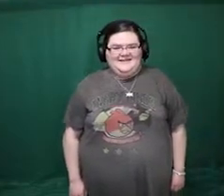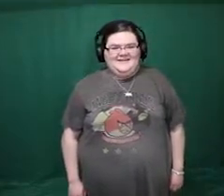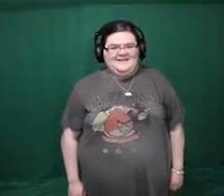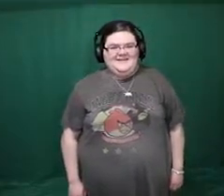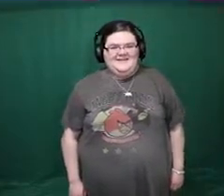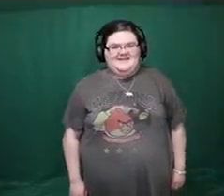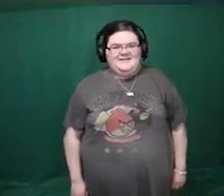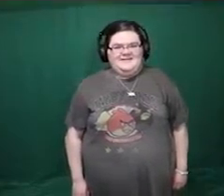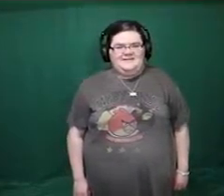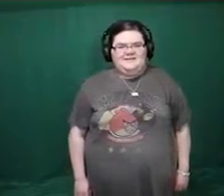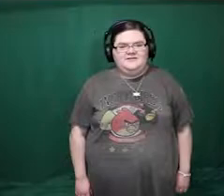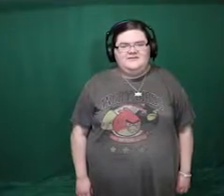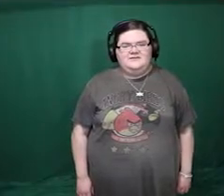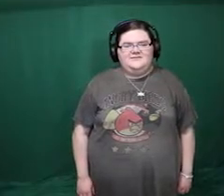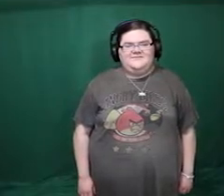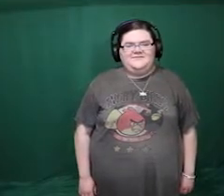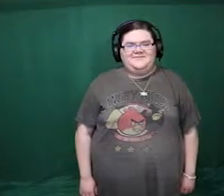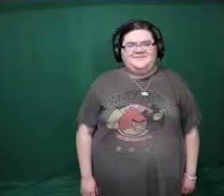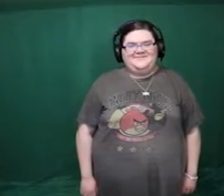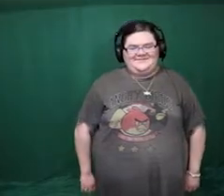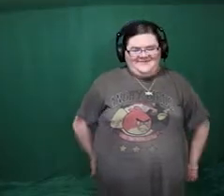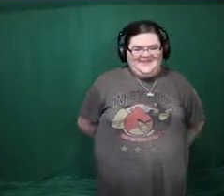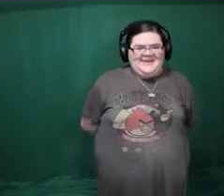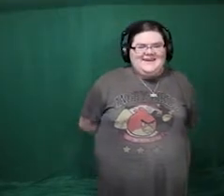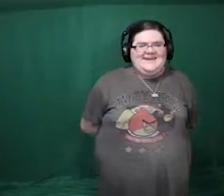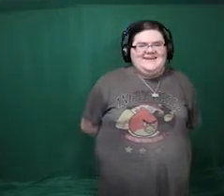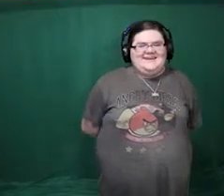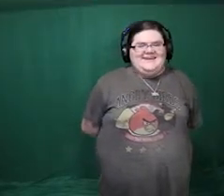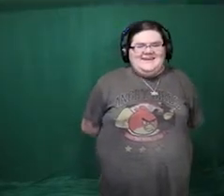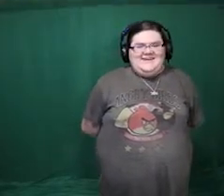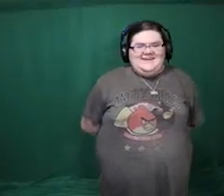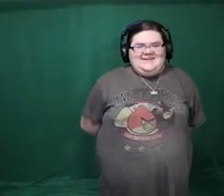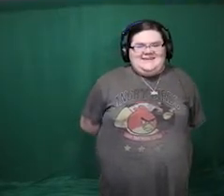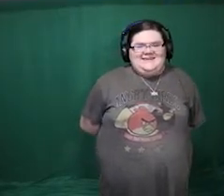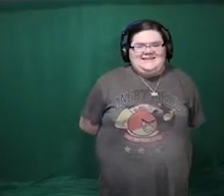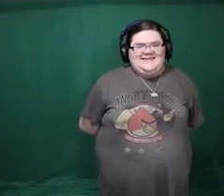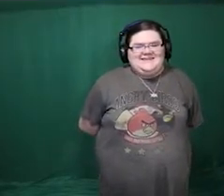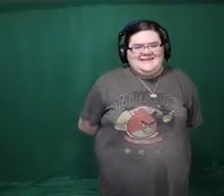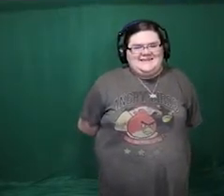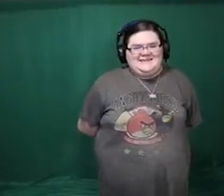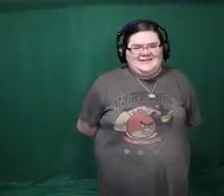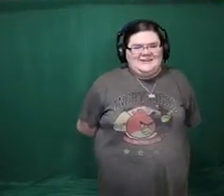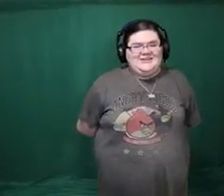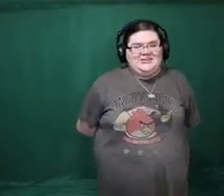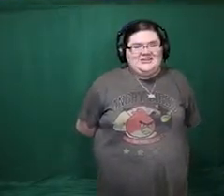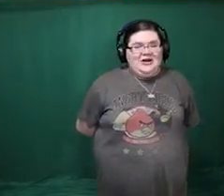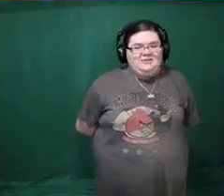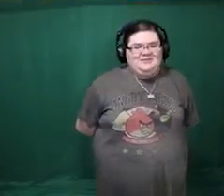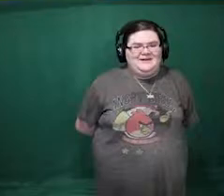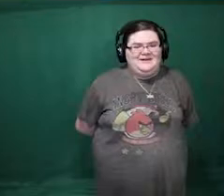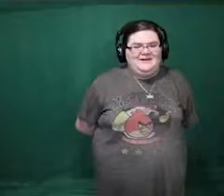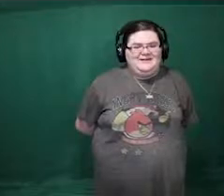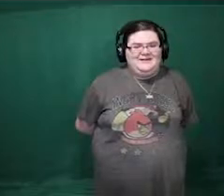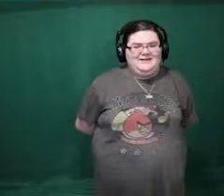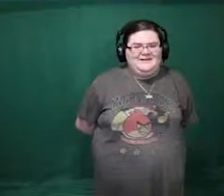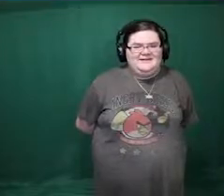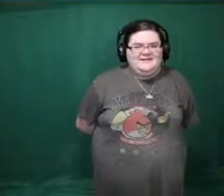they don't make the jump. I didn't make the jump. How did you not make the jump? Because he didn't jump.